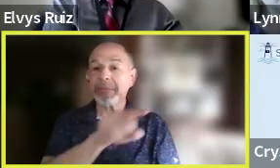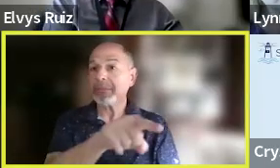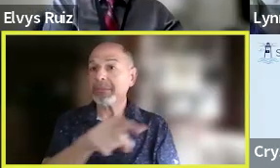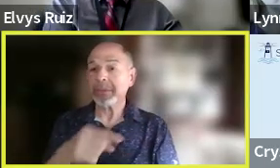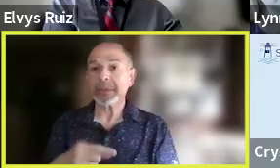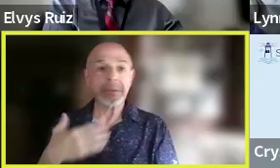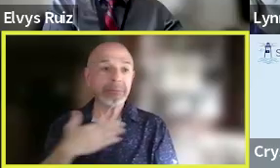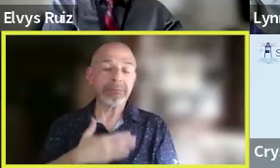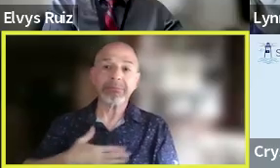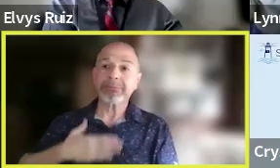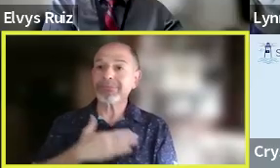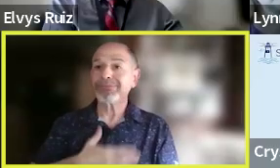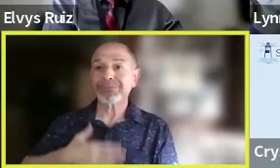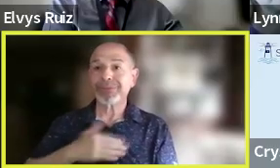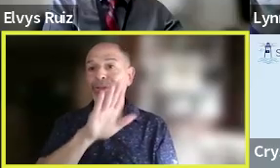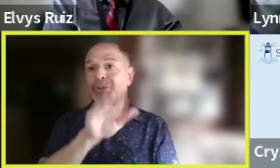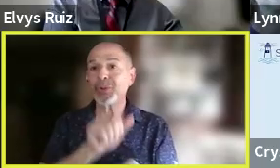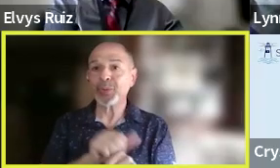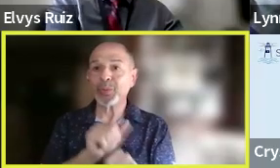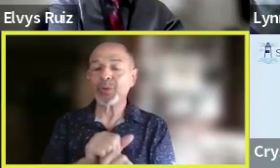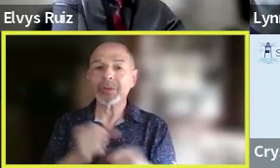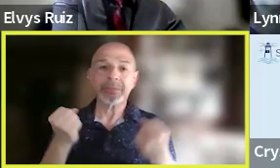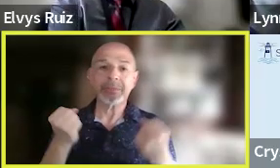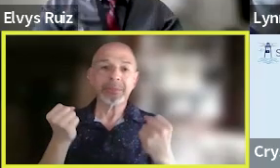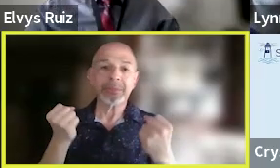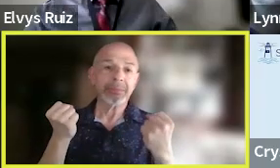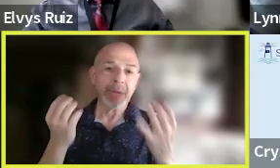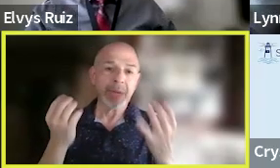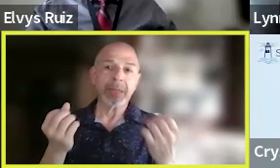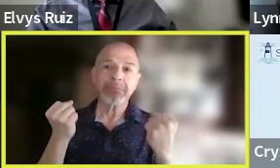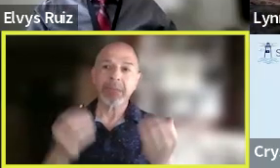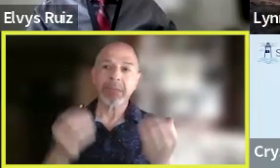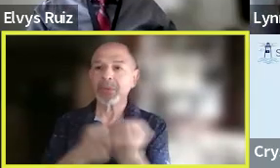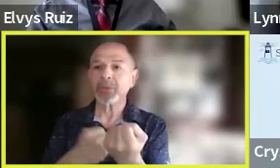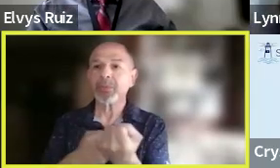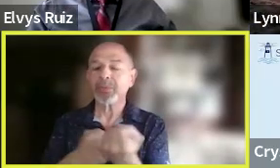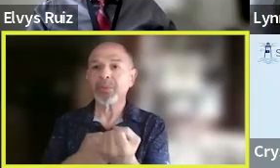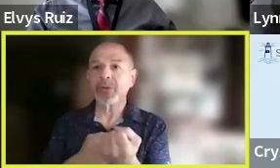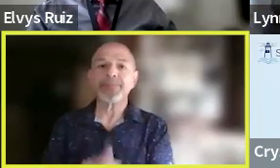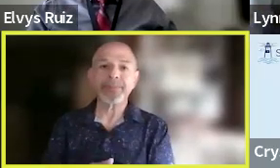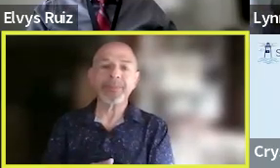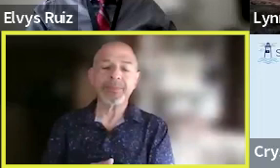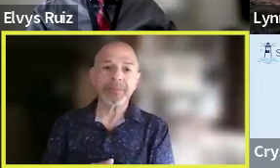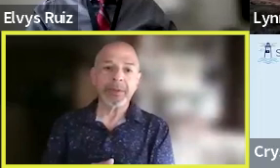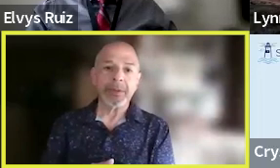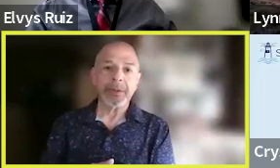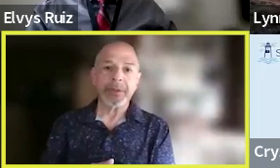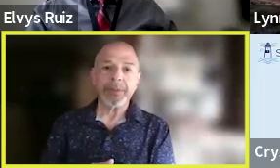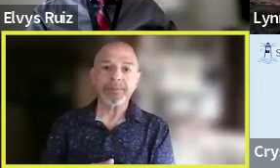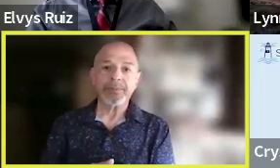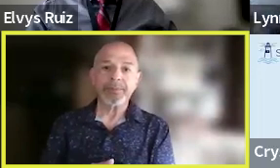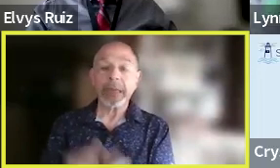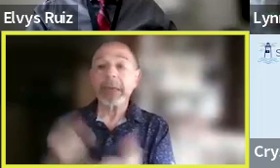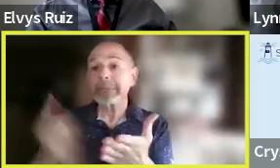individuals and families who she's supported over the years, and who has really helped, I know, through some really difficult times